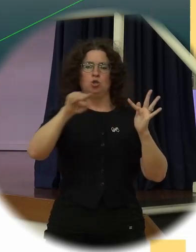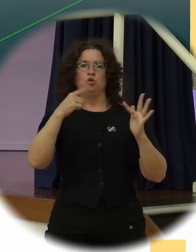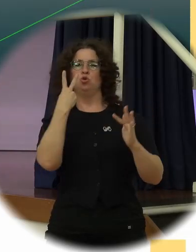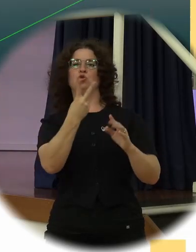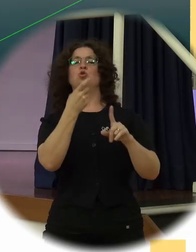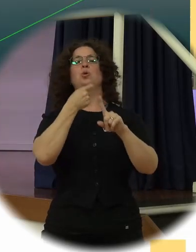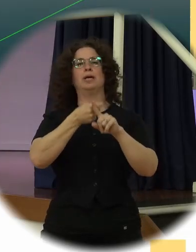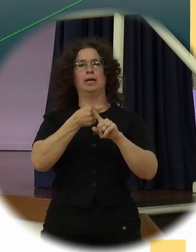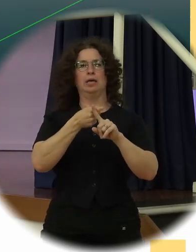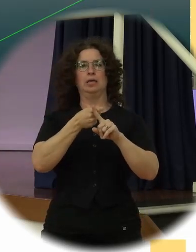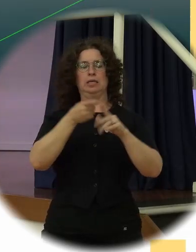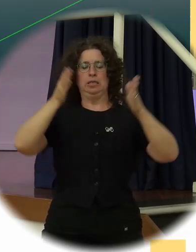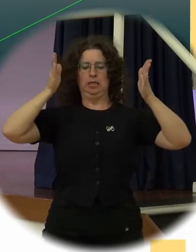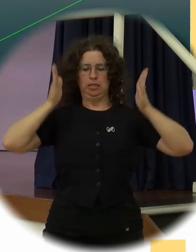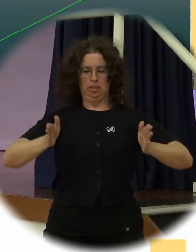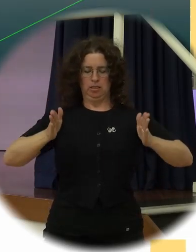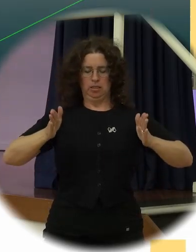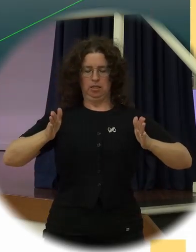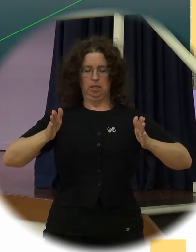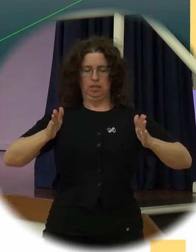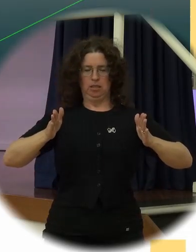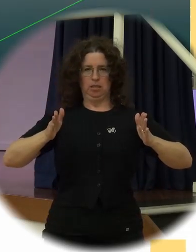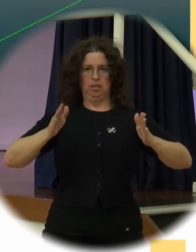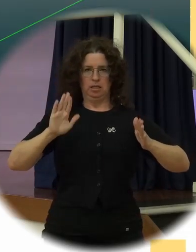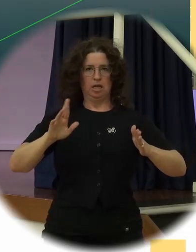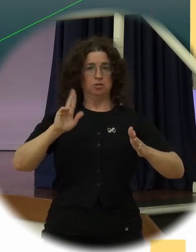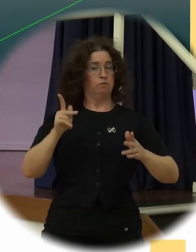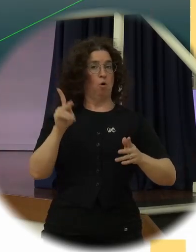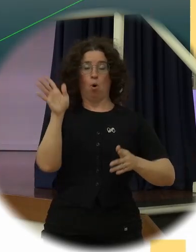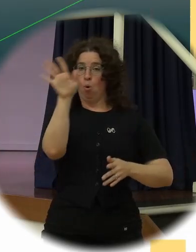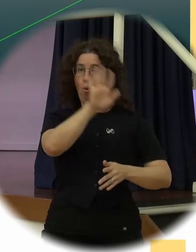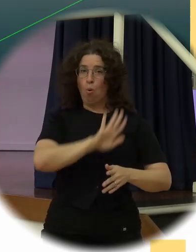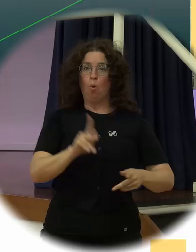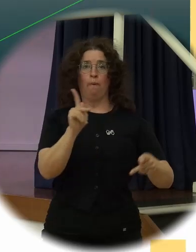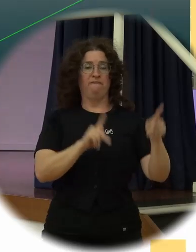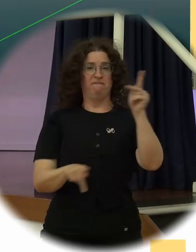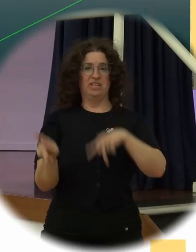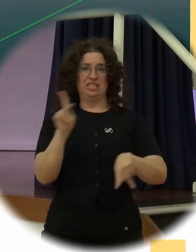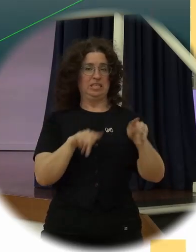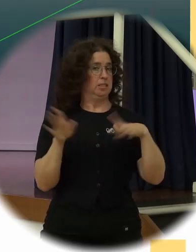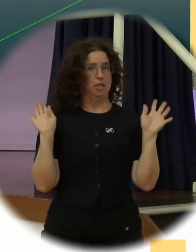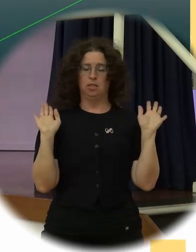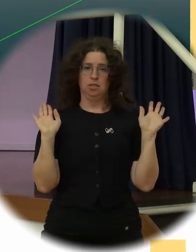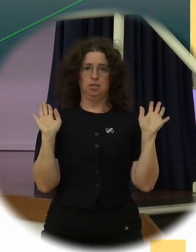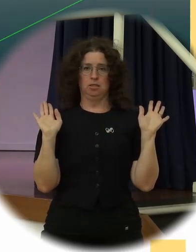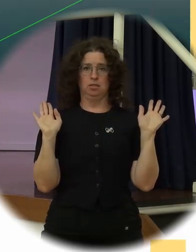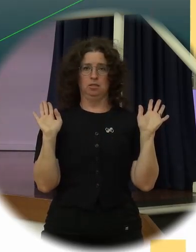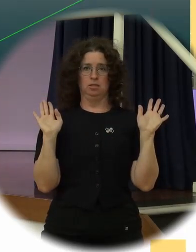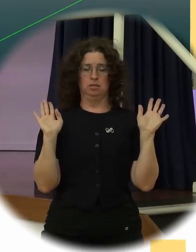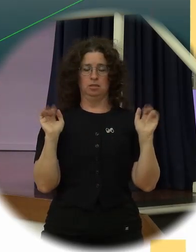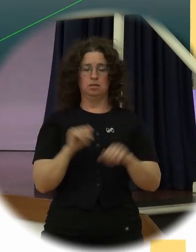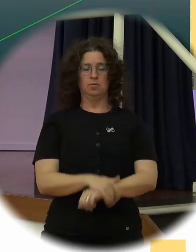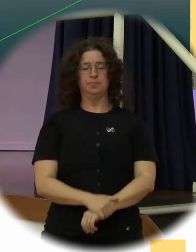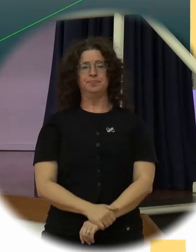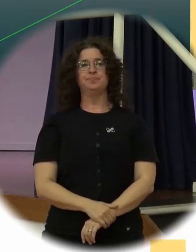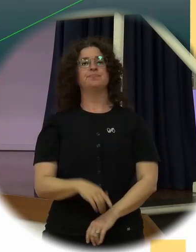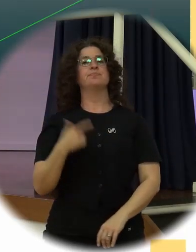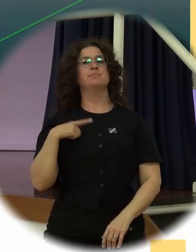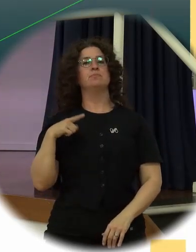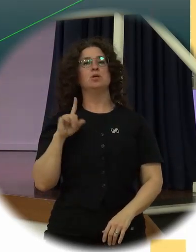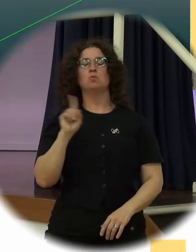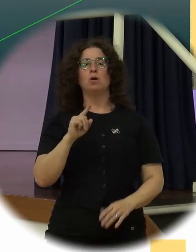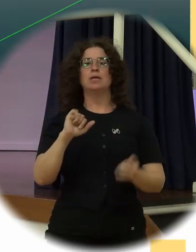be all the memory we need to run all the physics for the entire racetrack in this system. Because